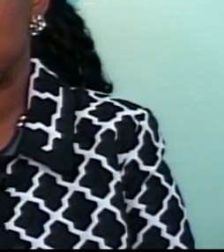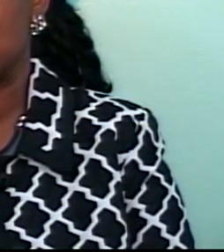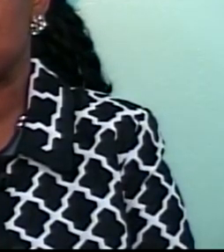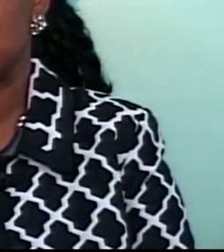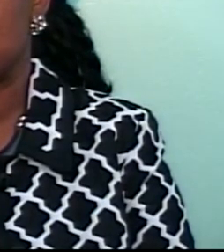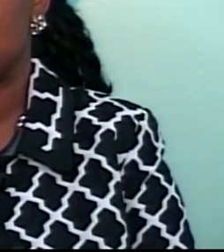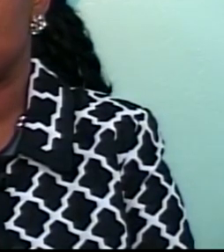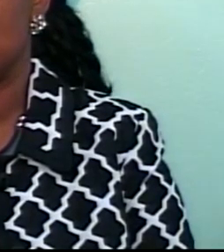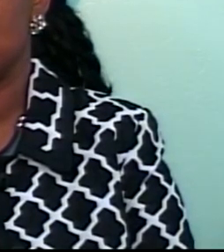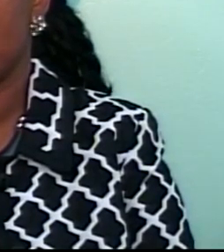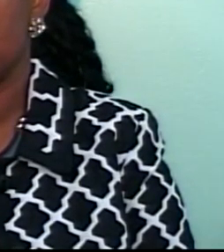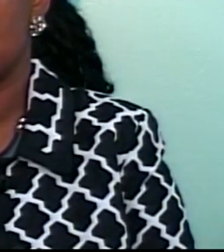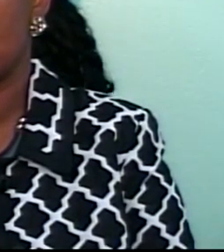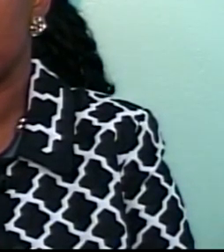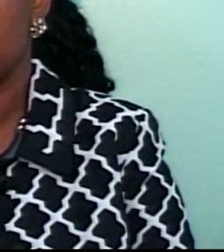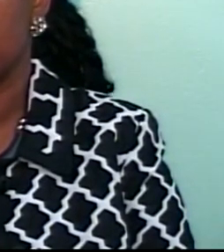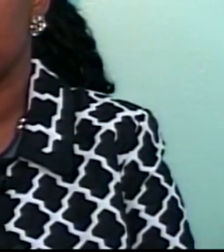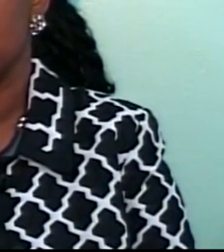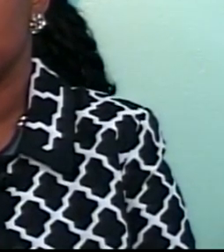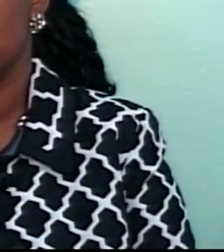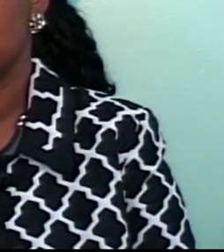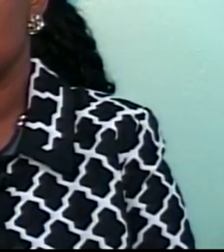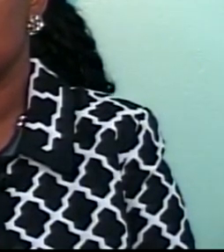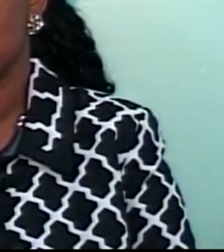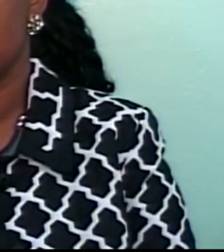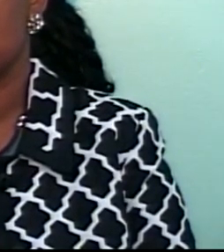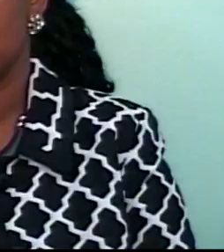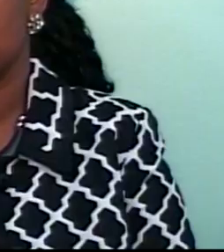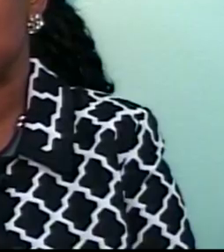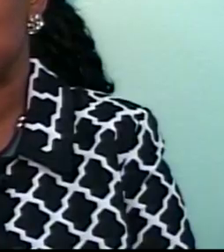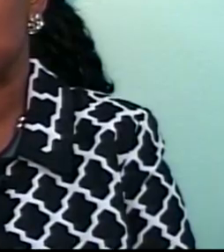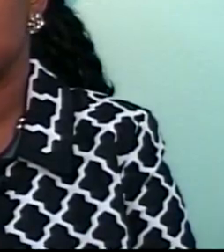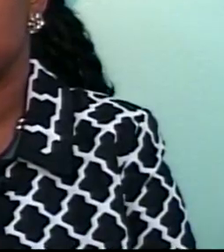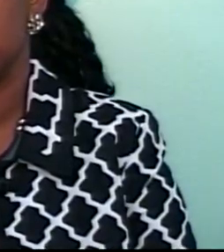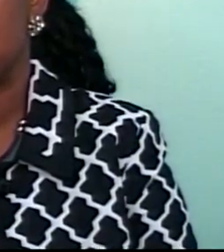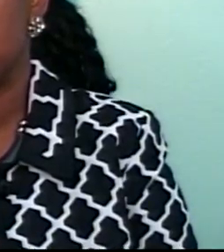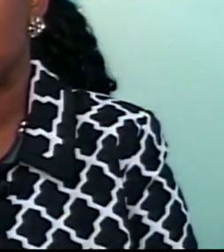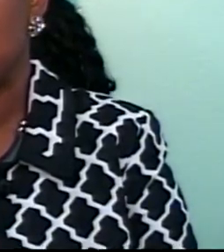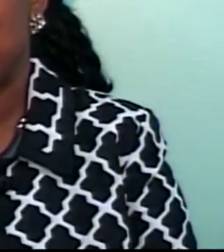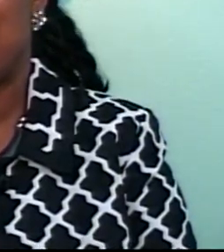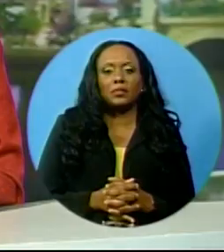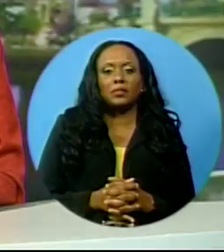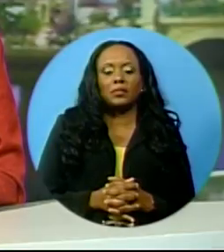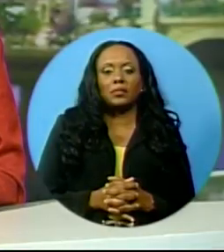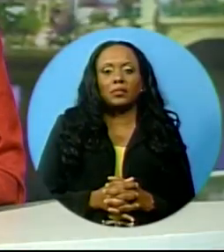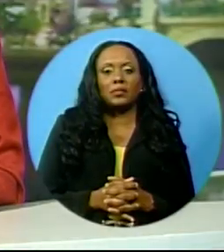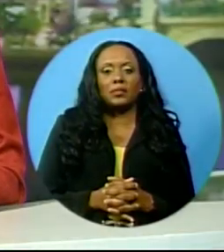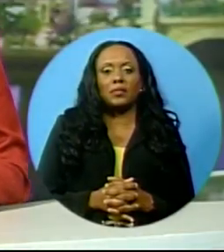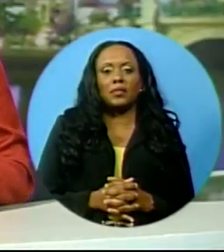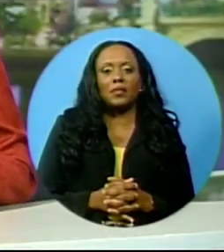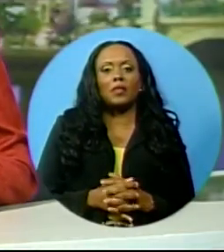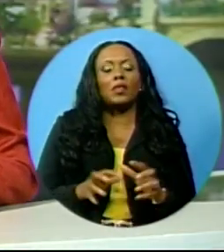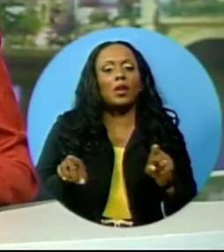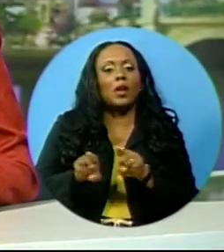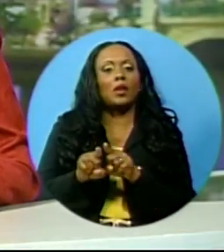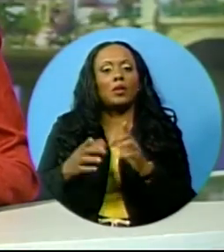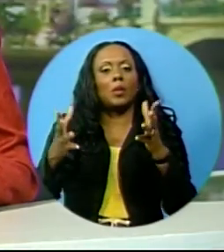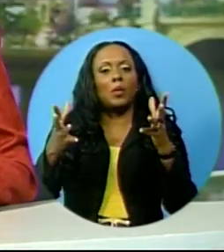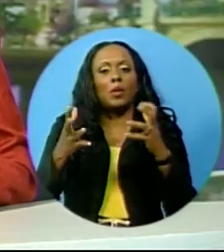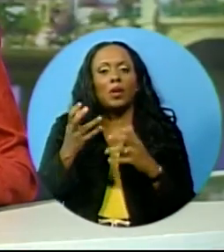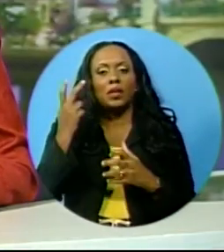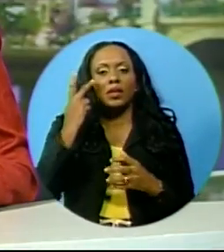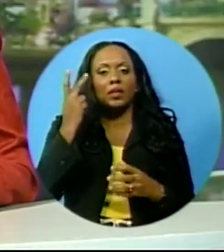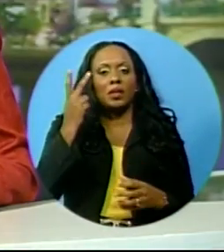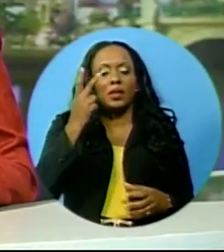restrictions that a novice driver, you know, a new novice driver needs to abide by. Ms. Rowland Bowen also wants